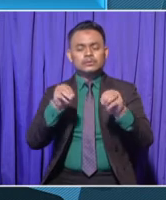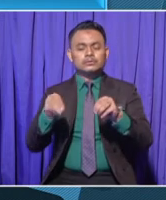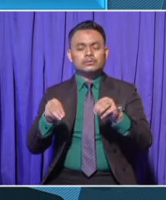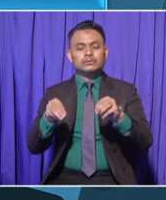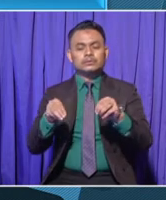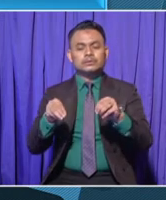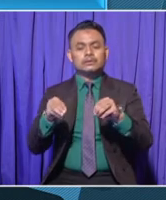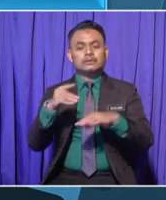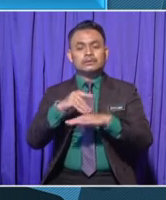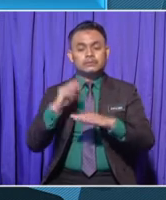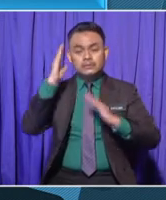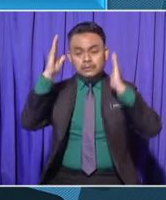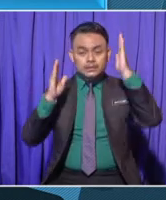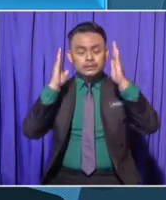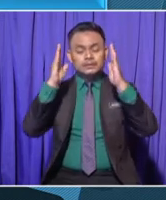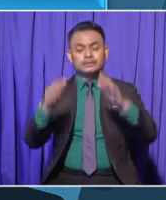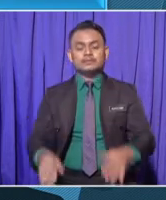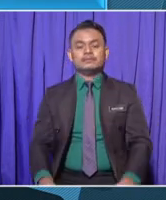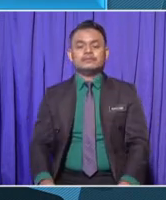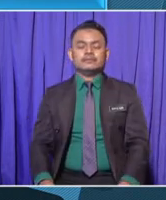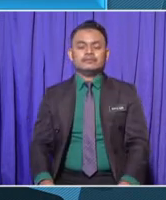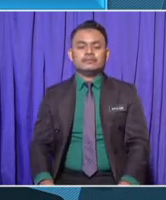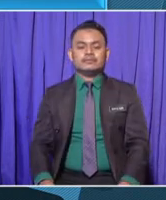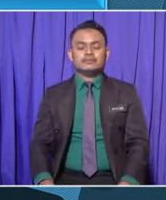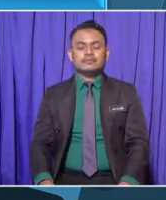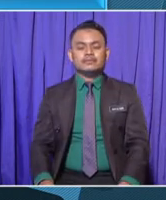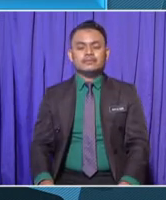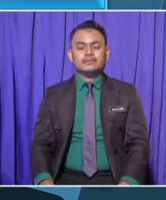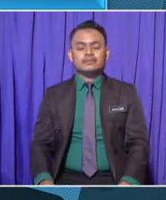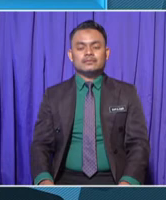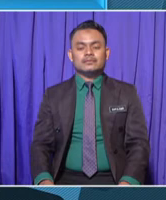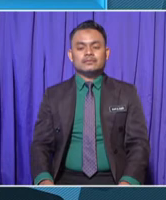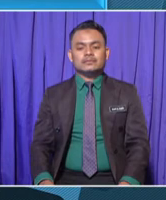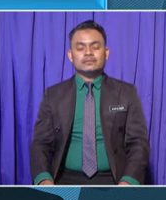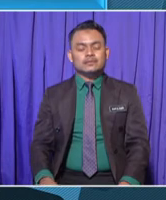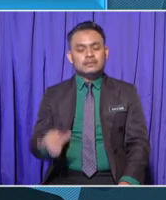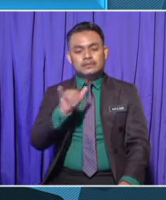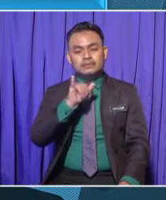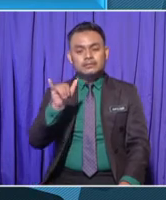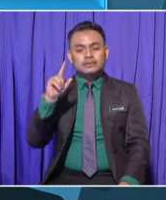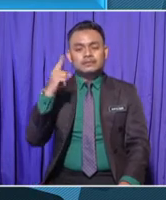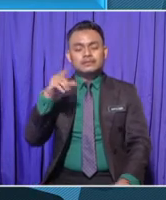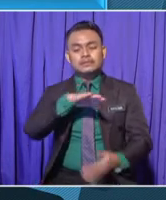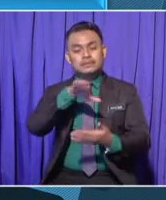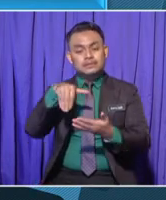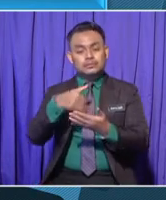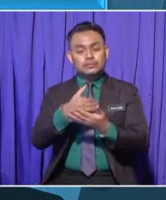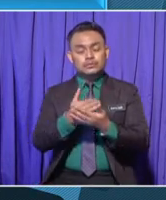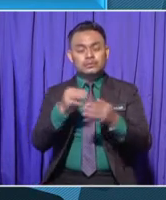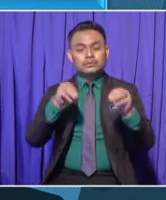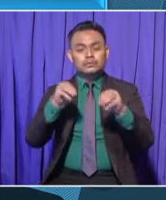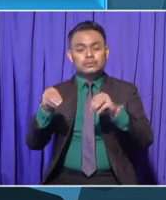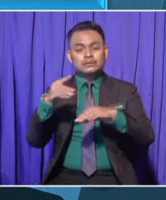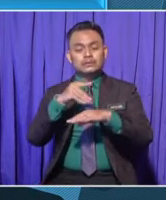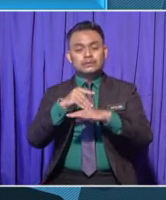Education, Malaysia. In other words, what we learn is the same as all the other friends across the